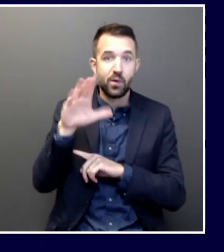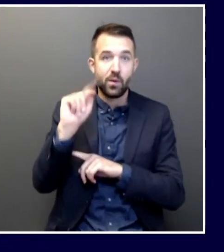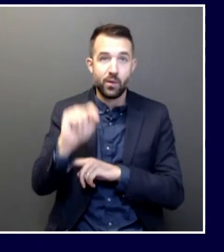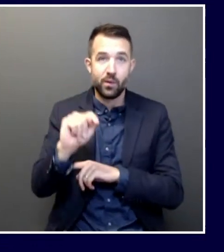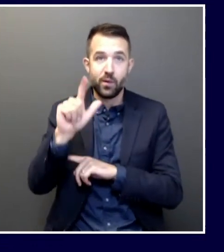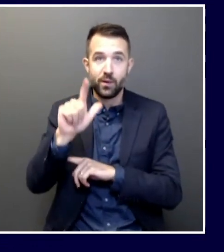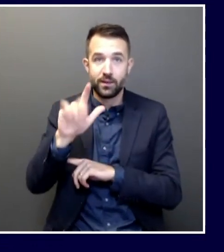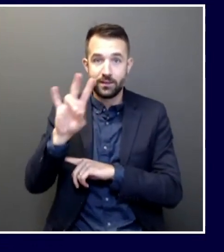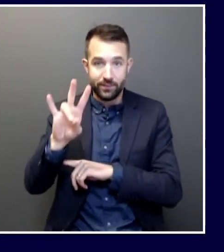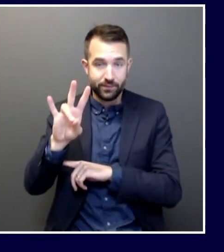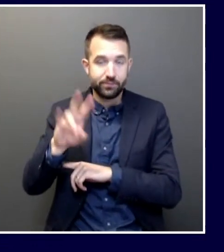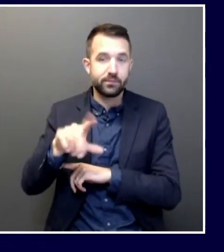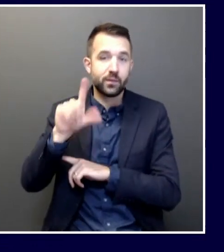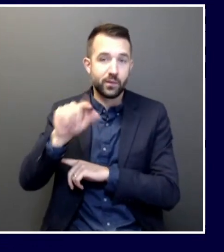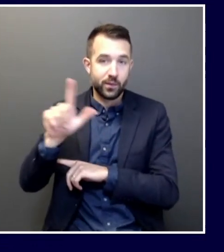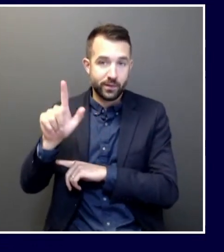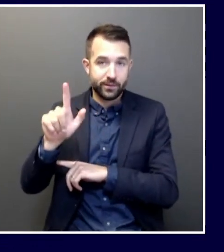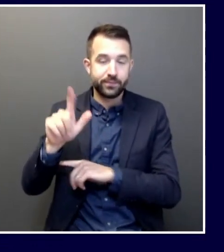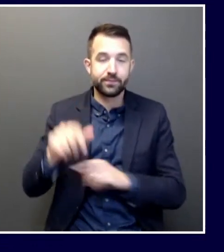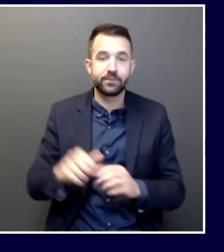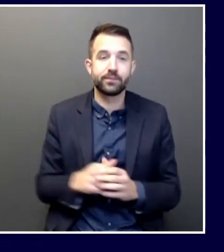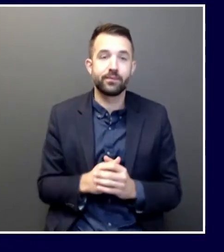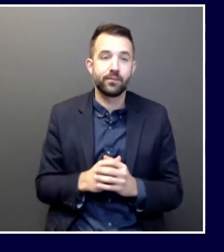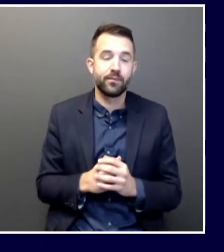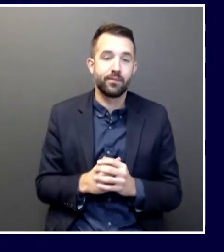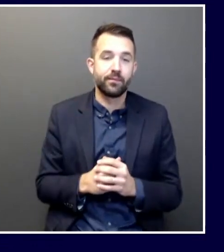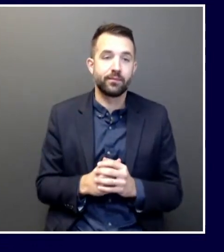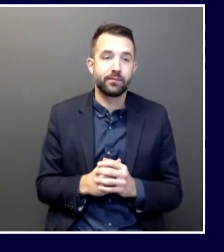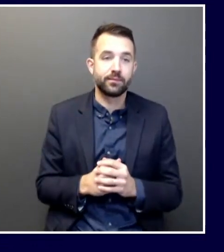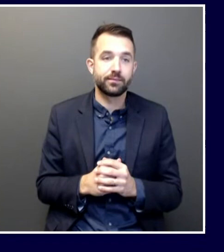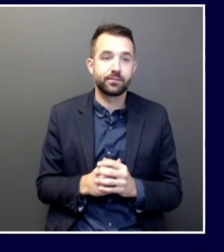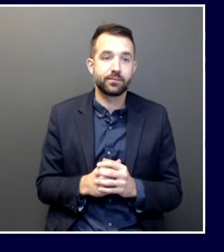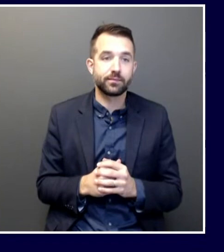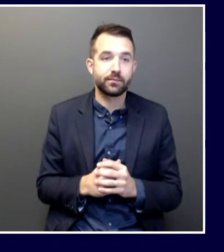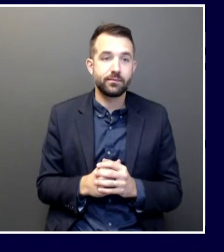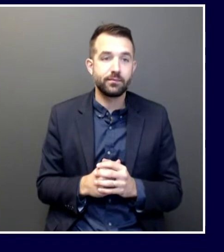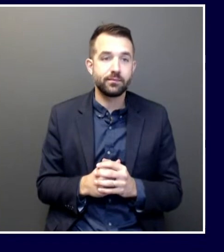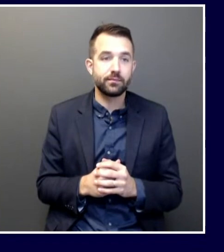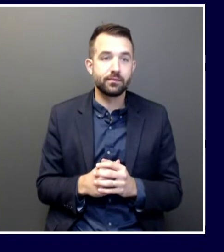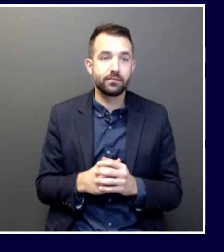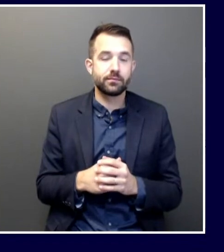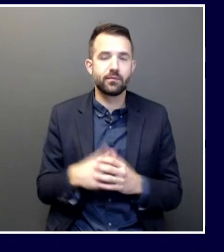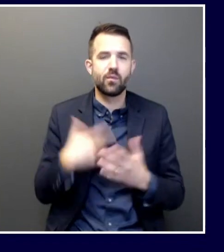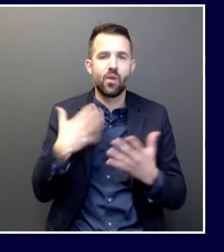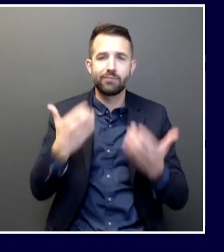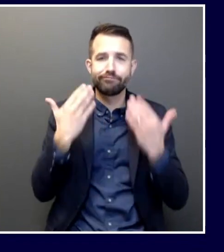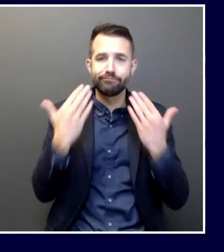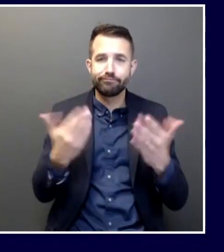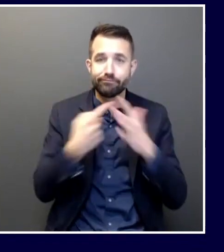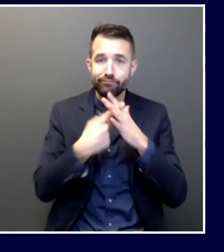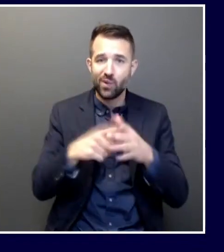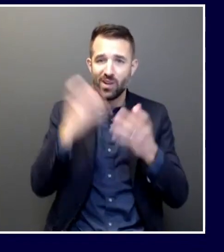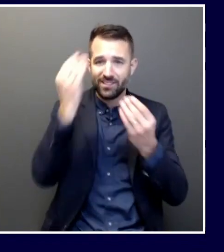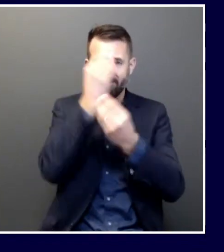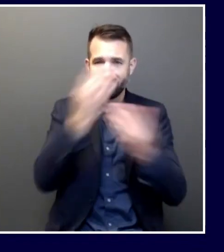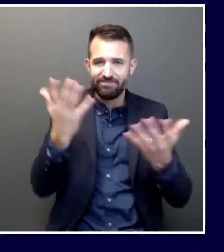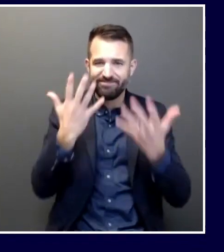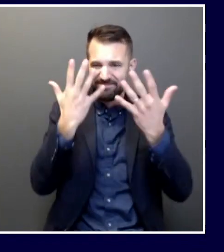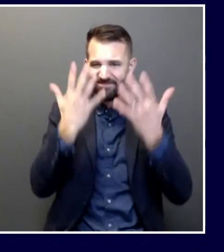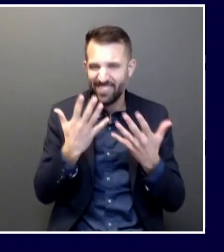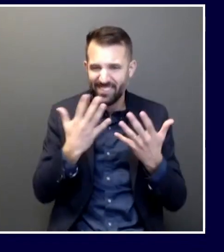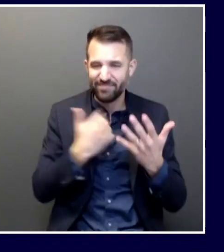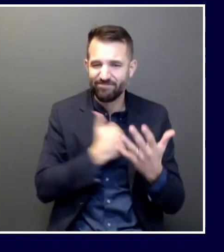27th, 2021. We begin today's update on a sad note. The